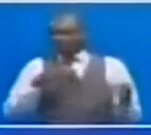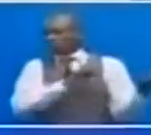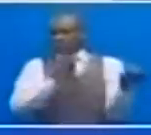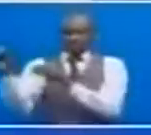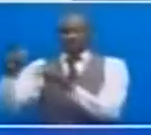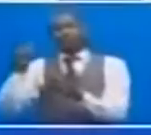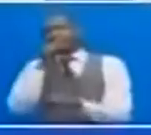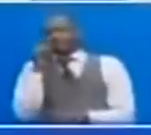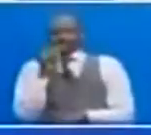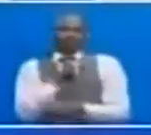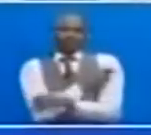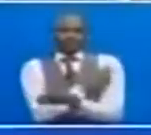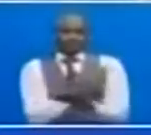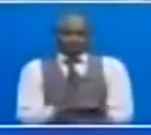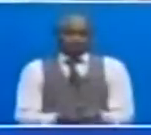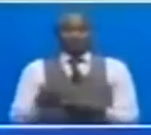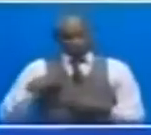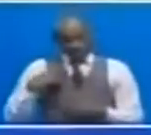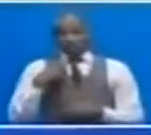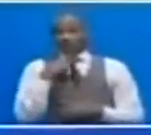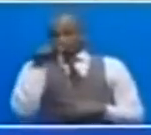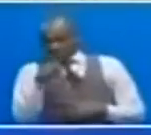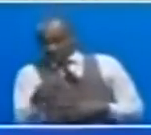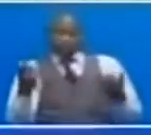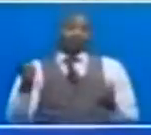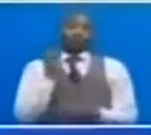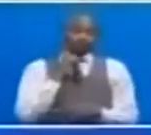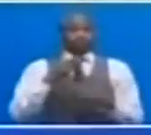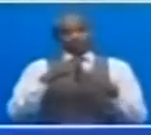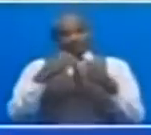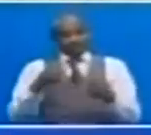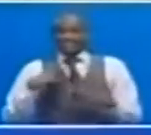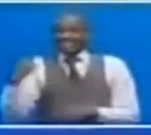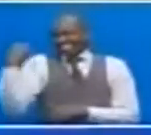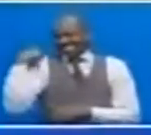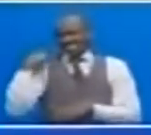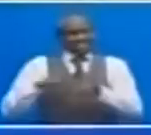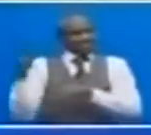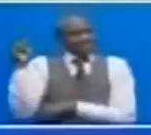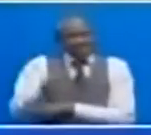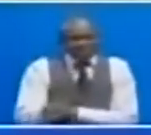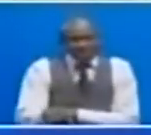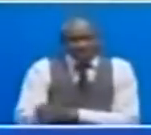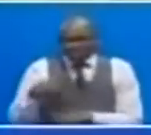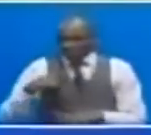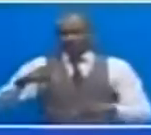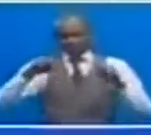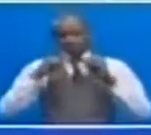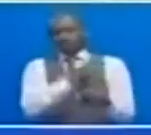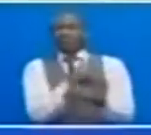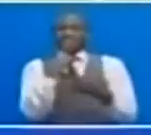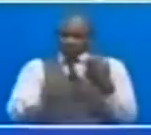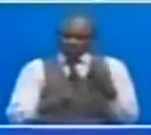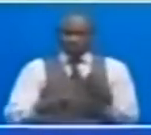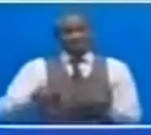to a private hospital. Tulikuwa tutoke either leo or tomorrow, lakini by yesterday when we came here, tukaambiwa na madaktari kila